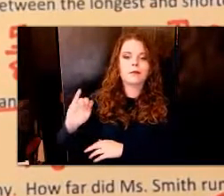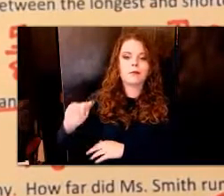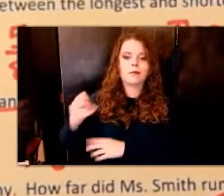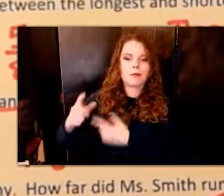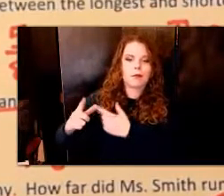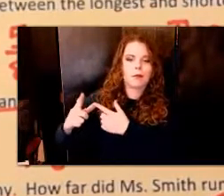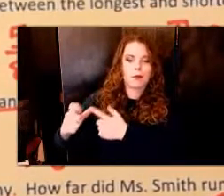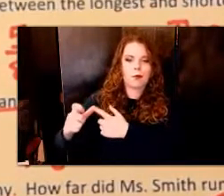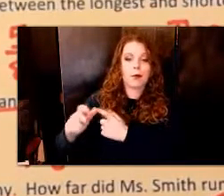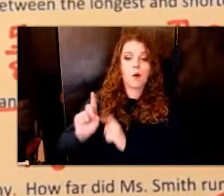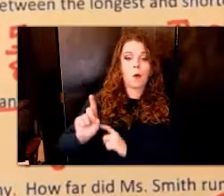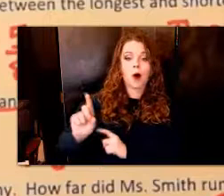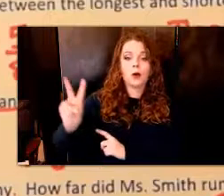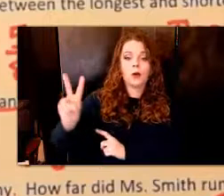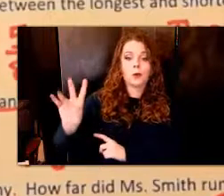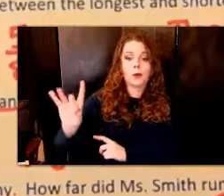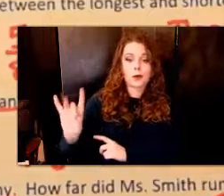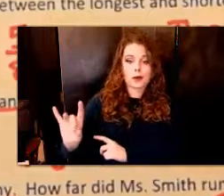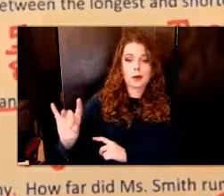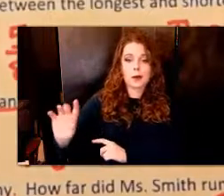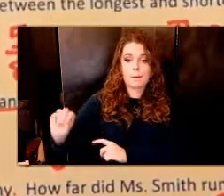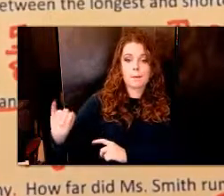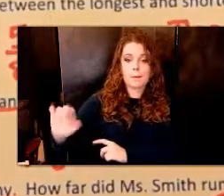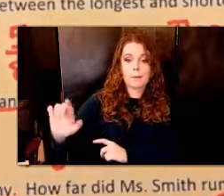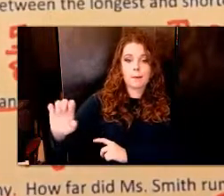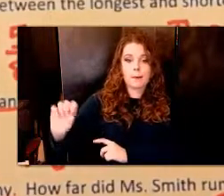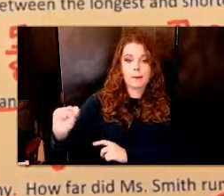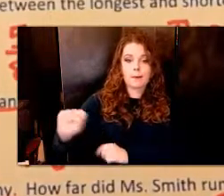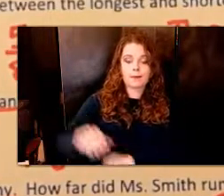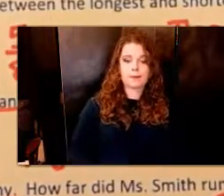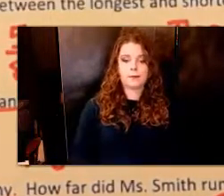1 and 2/8 miles.